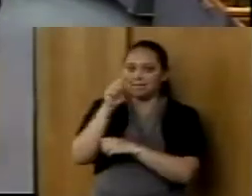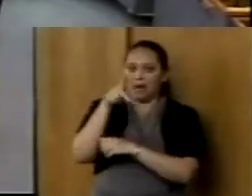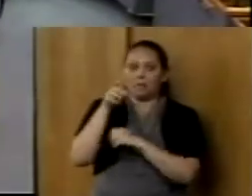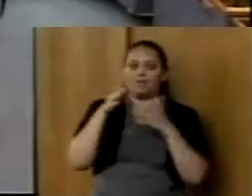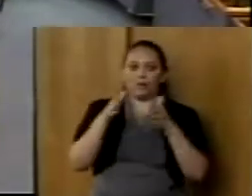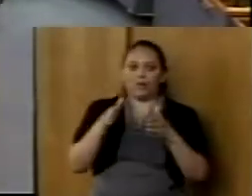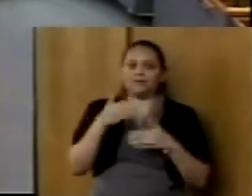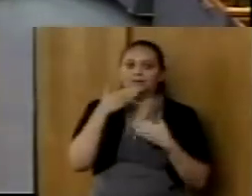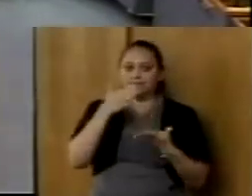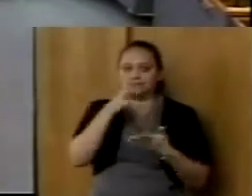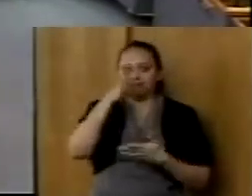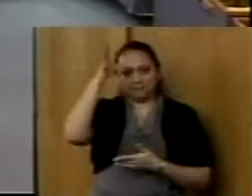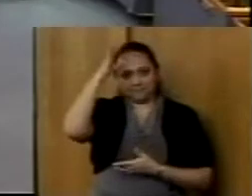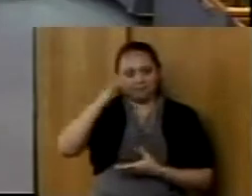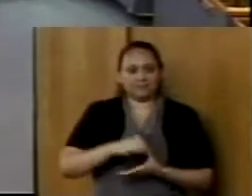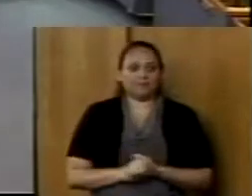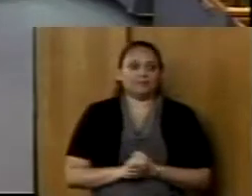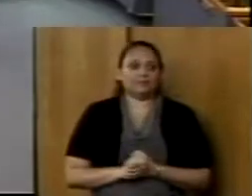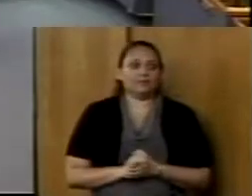parents.